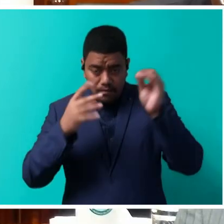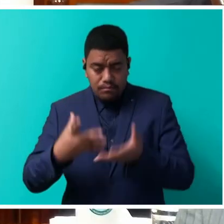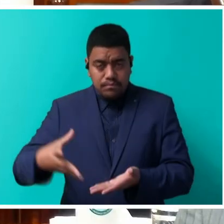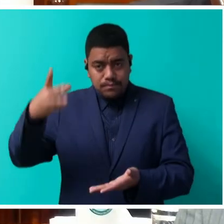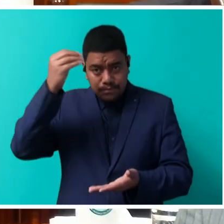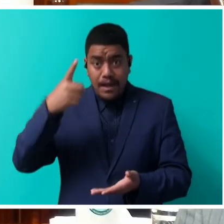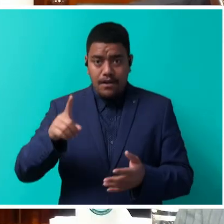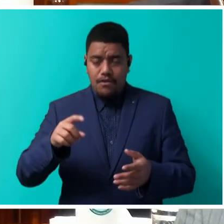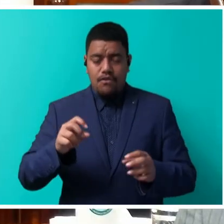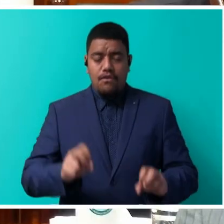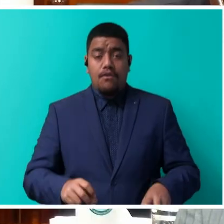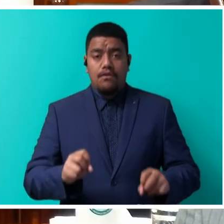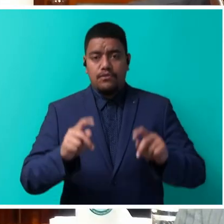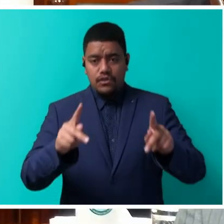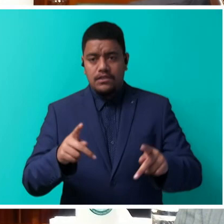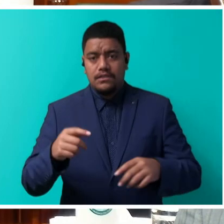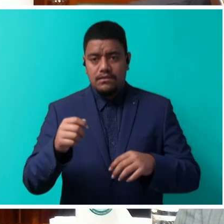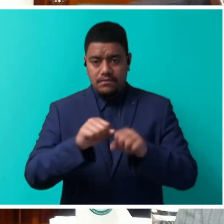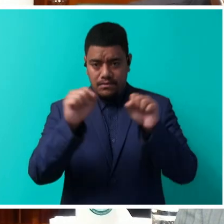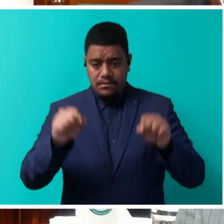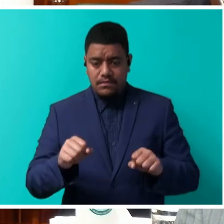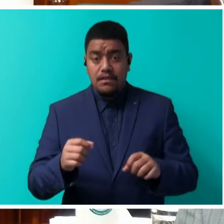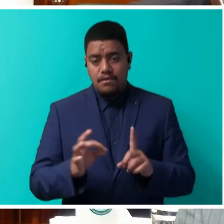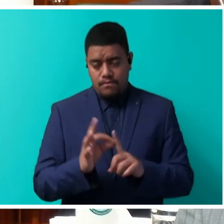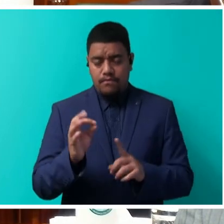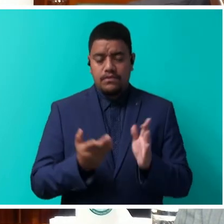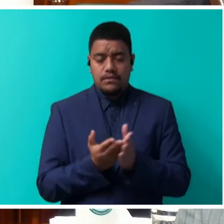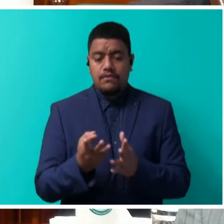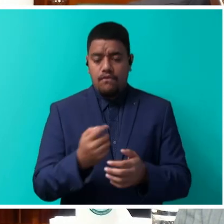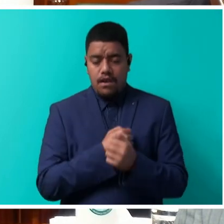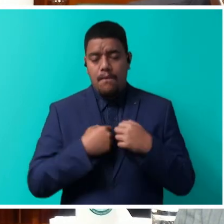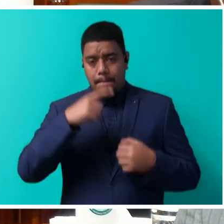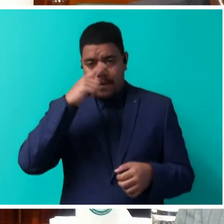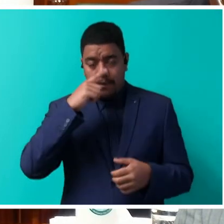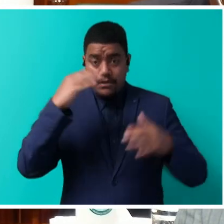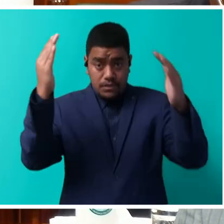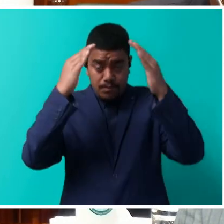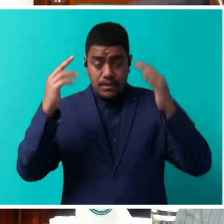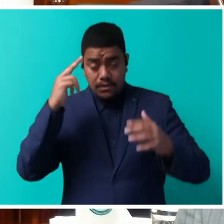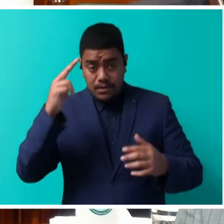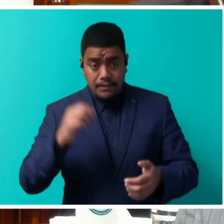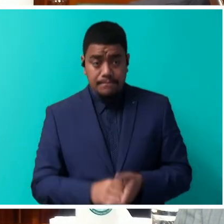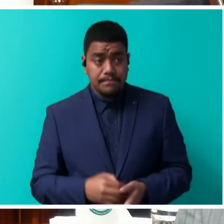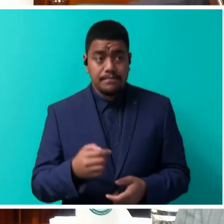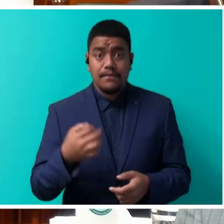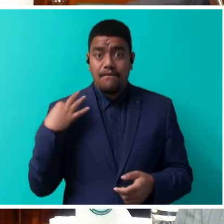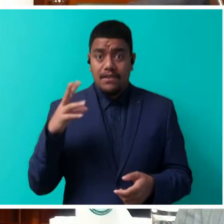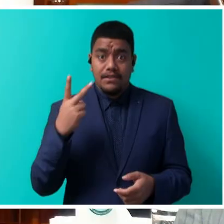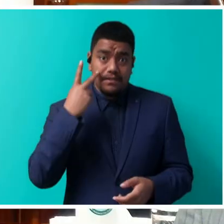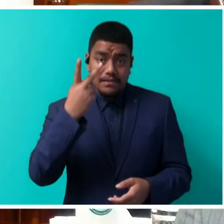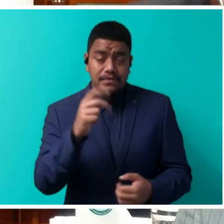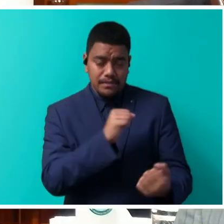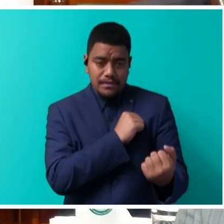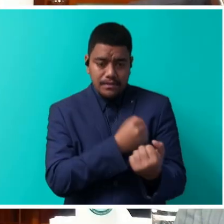that strengthens Fiji's justice system and improve services for our people. Mr. Speaker, sir, the official visit strengthened Fiji's